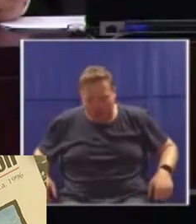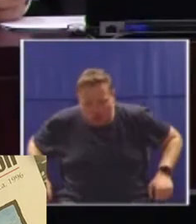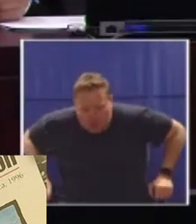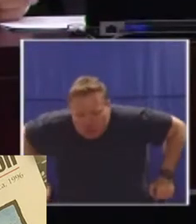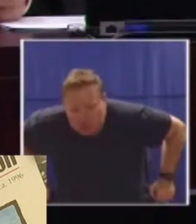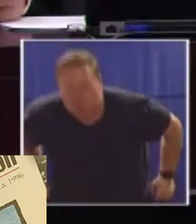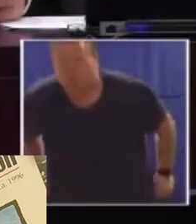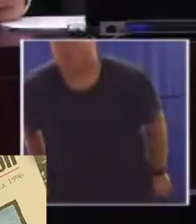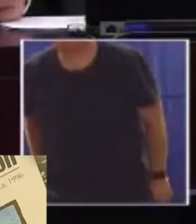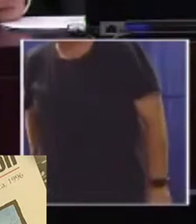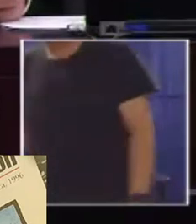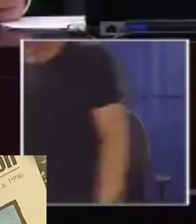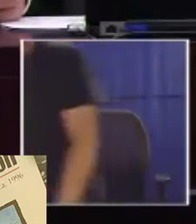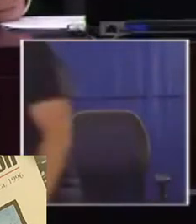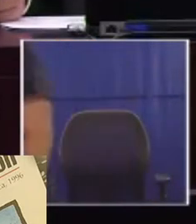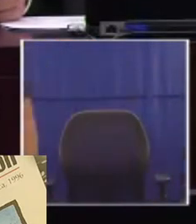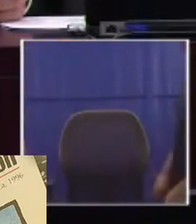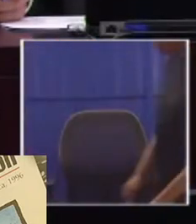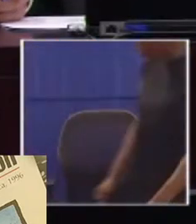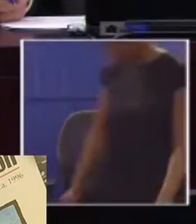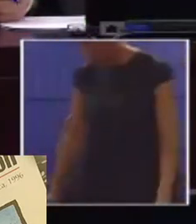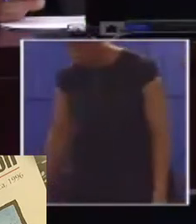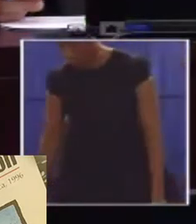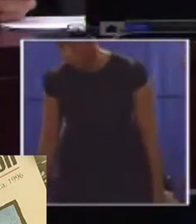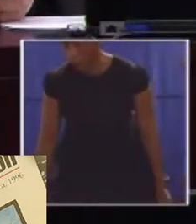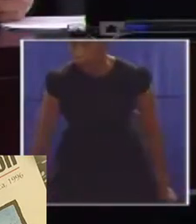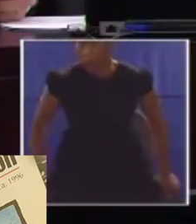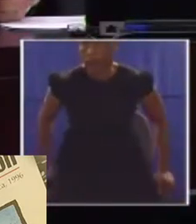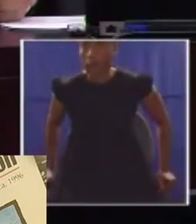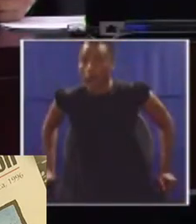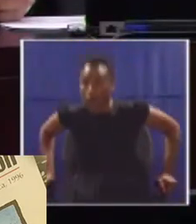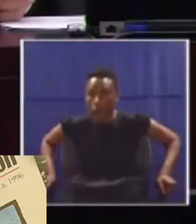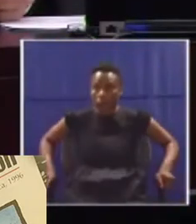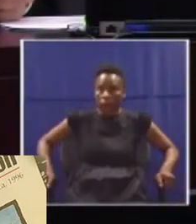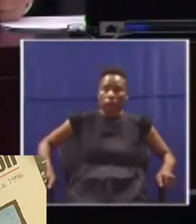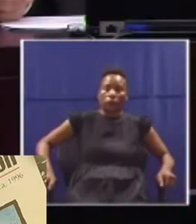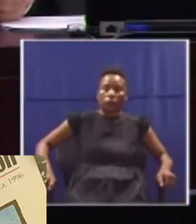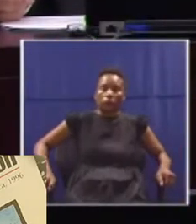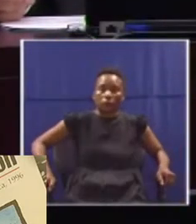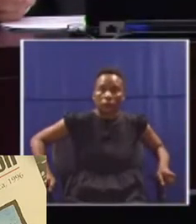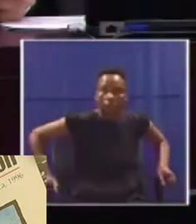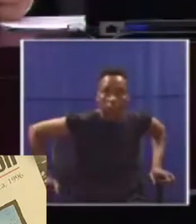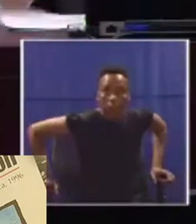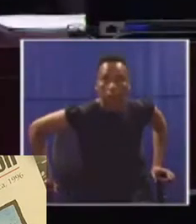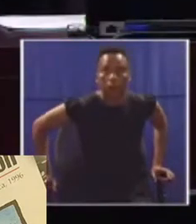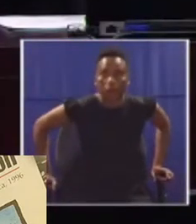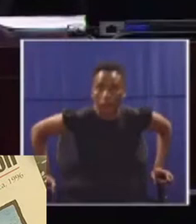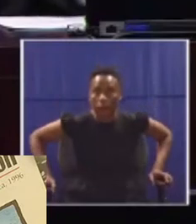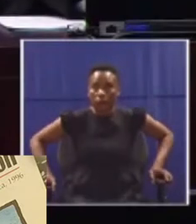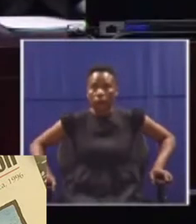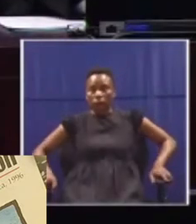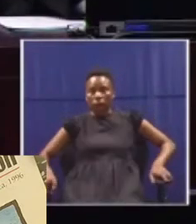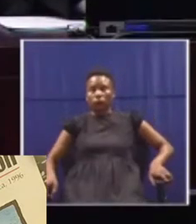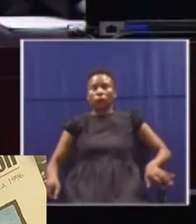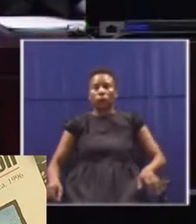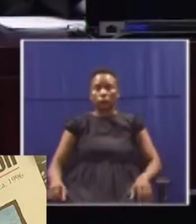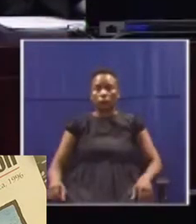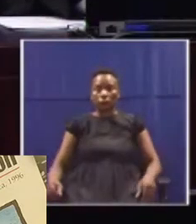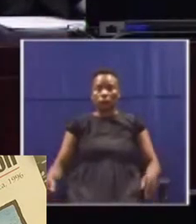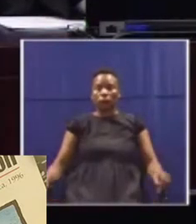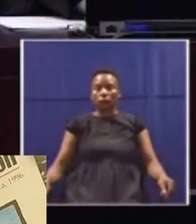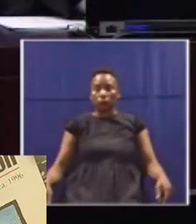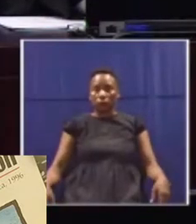is putheid van presidensiële taakspanne, keelvol van kommissies. Terwyl 3 vroue steeds elke